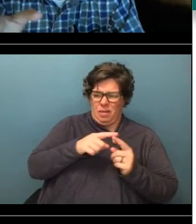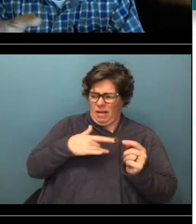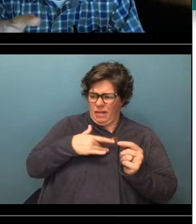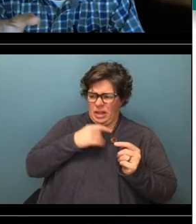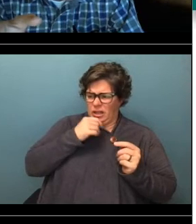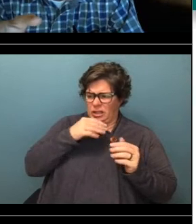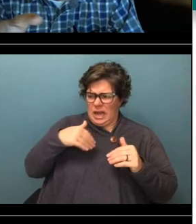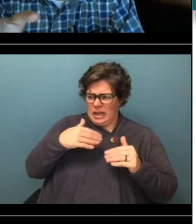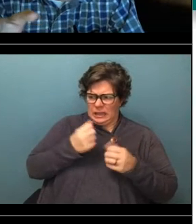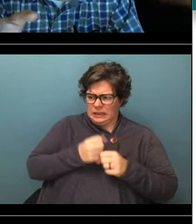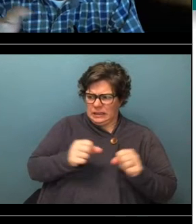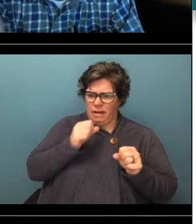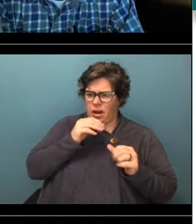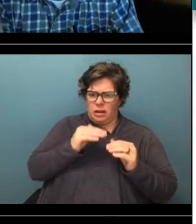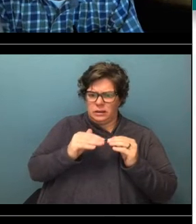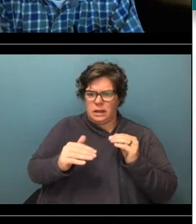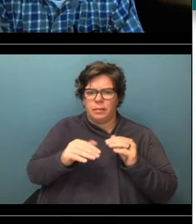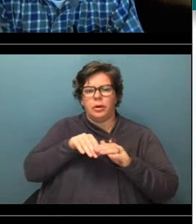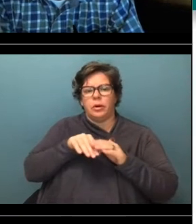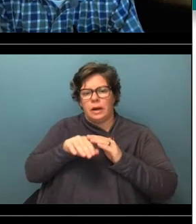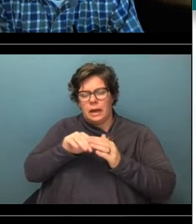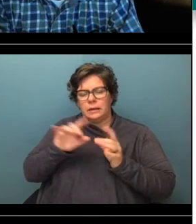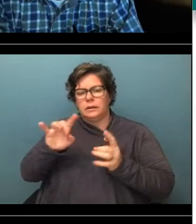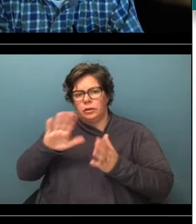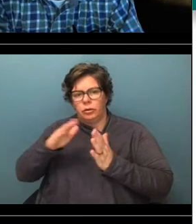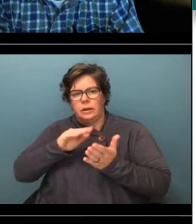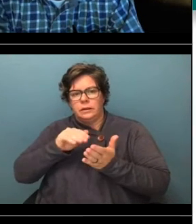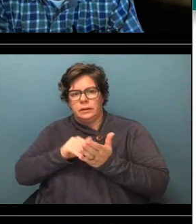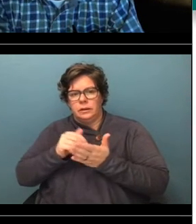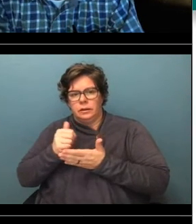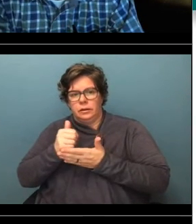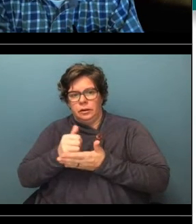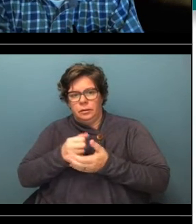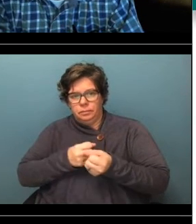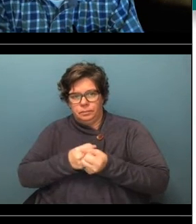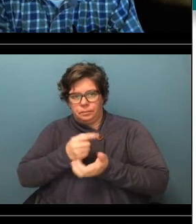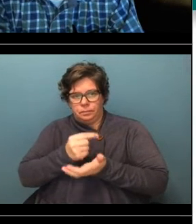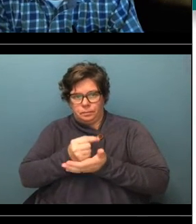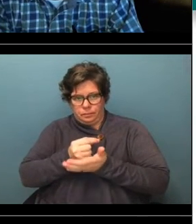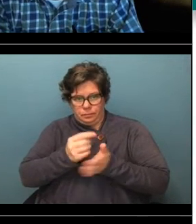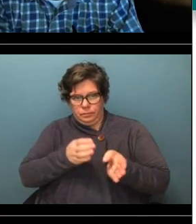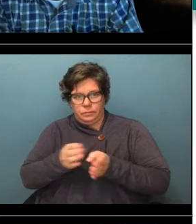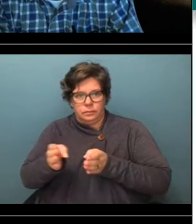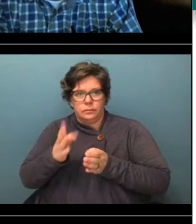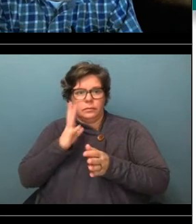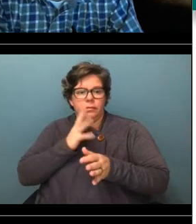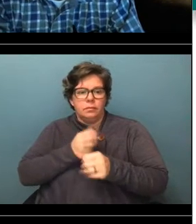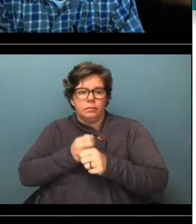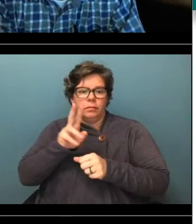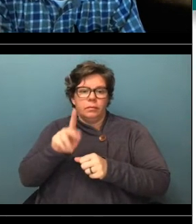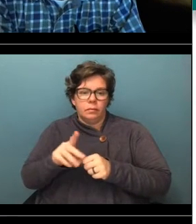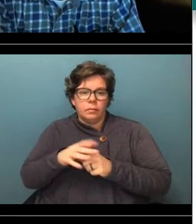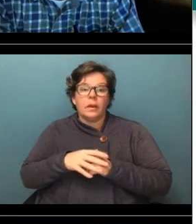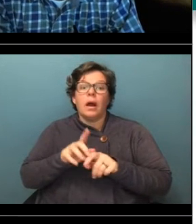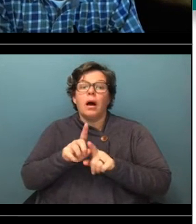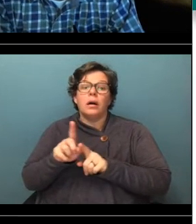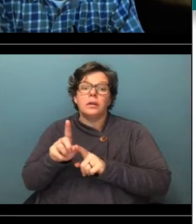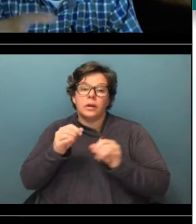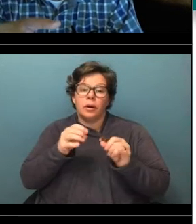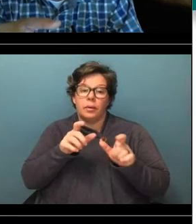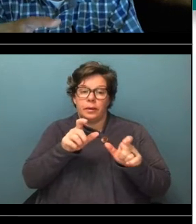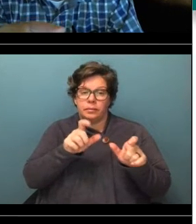unsafe at home may access the crisis center for immediate support, treatment planning, as well as follow-up. Additionally, individuals